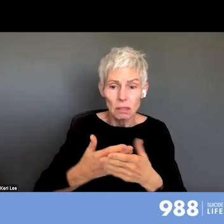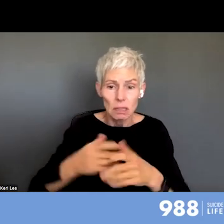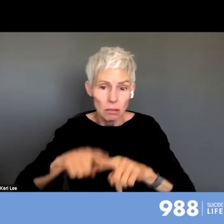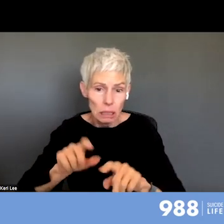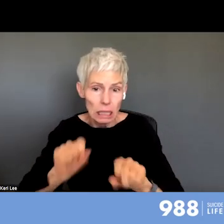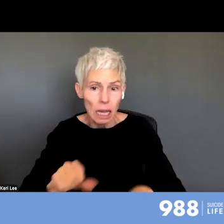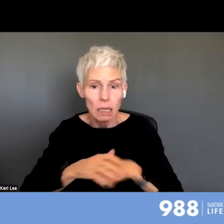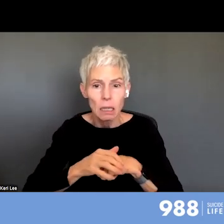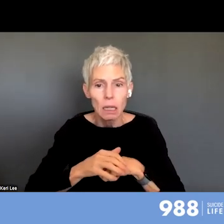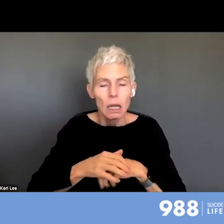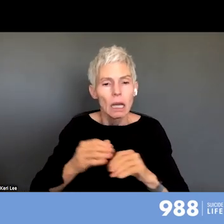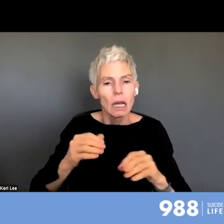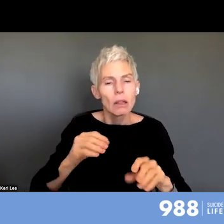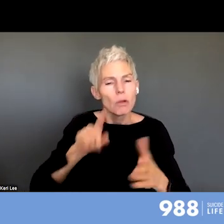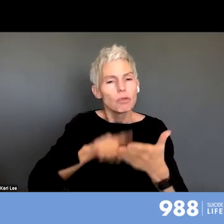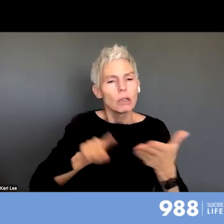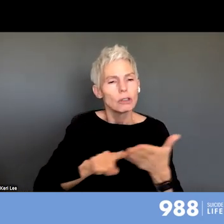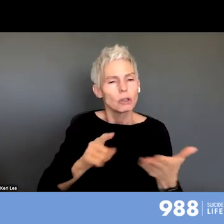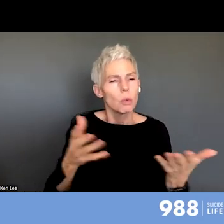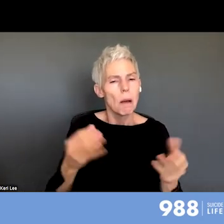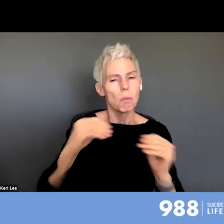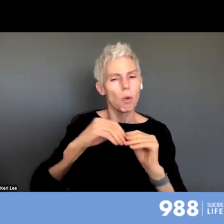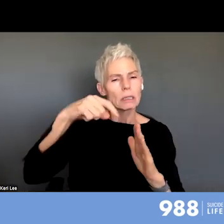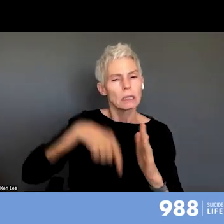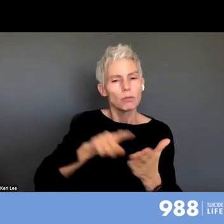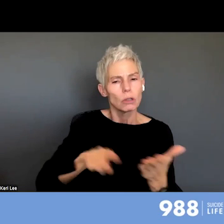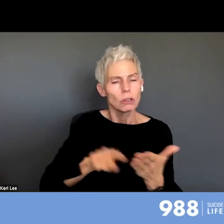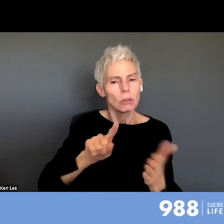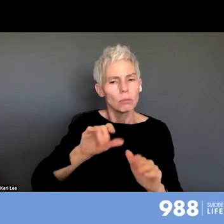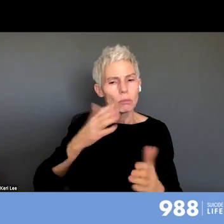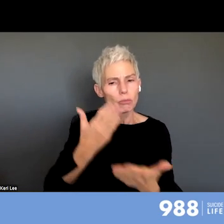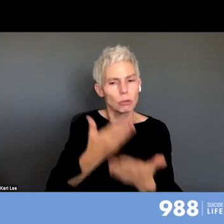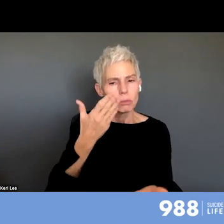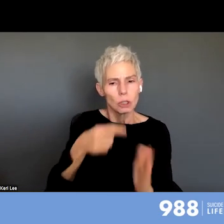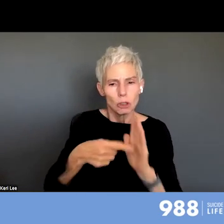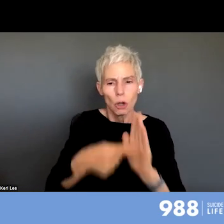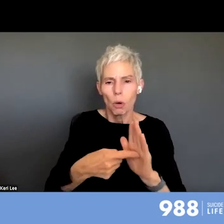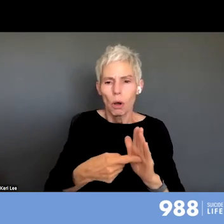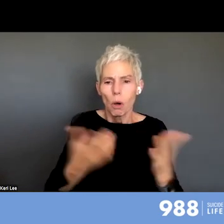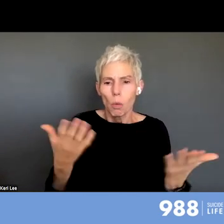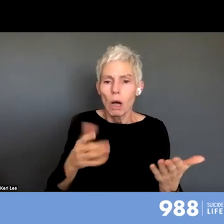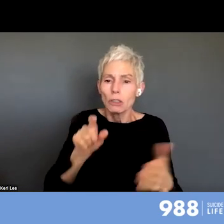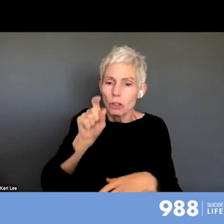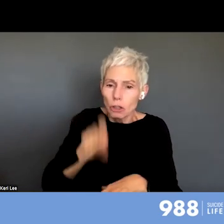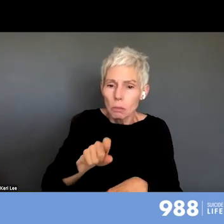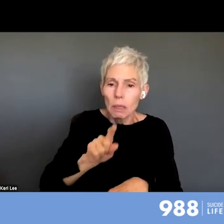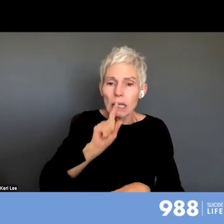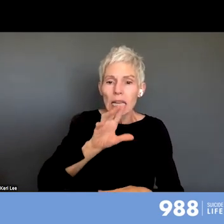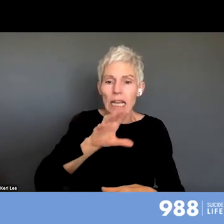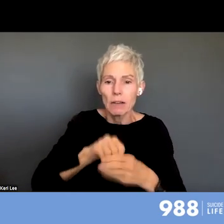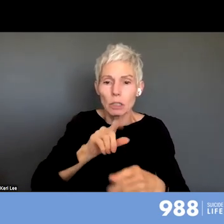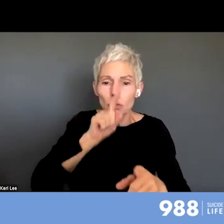could more research here show us in terms of what truly is an imminent risk situation? What should be the intervention response,